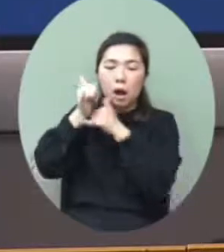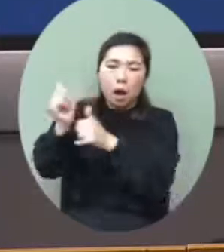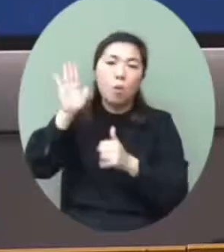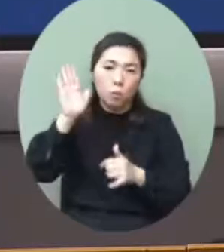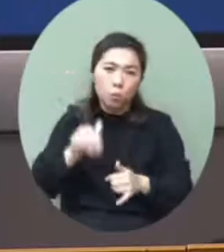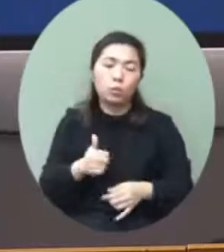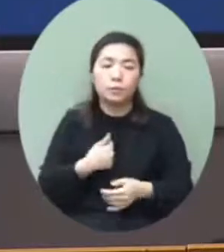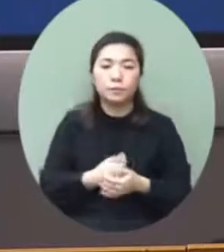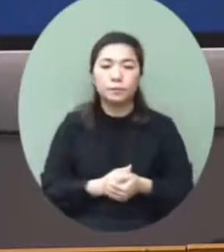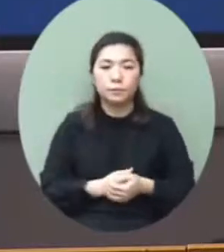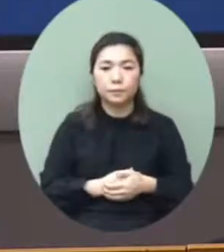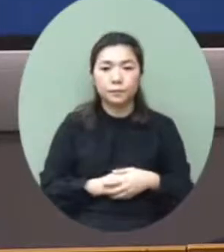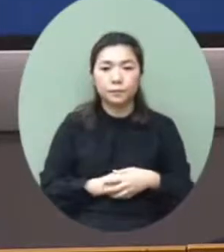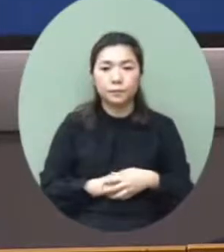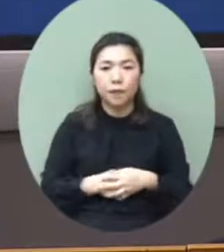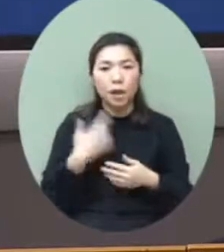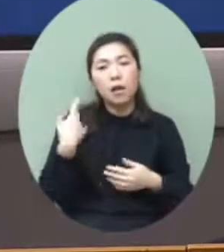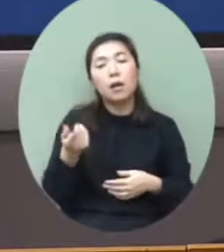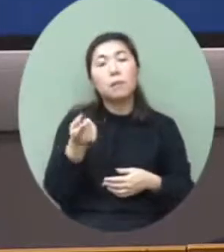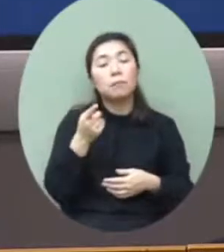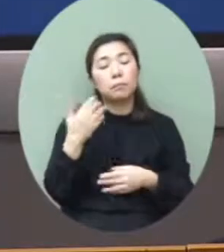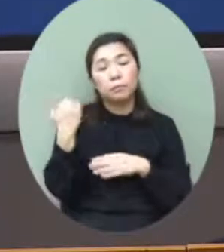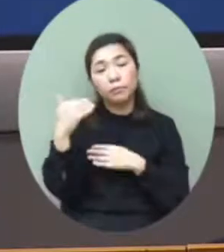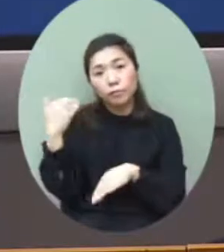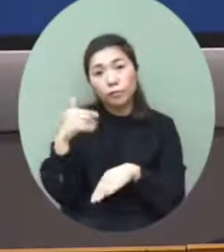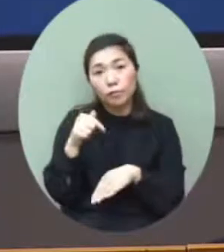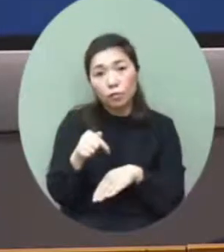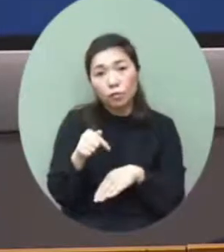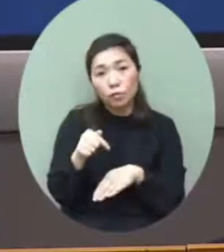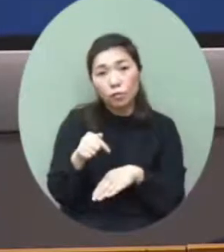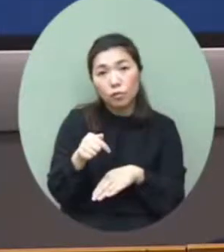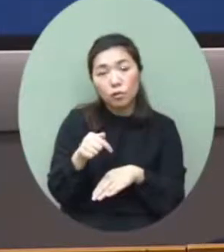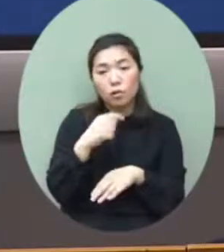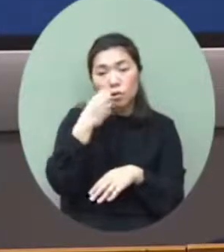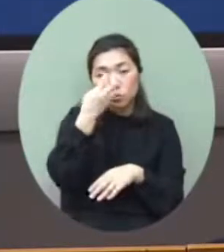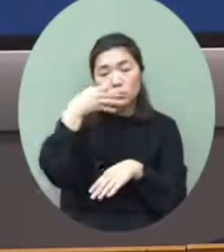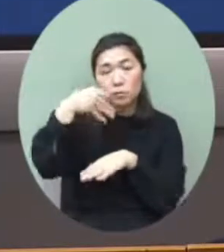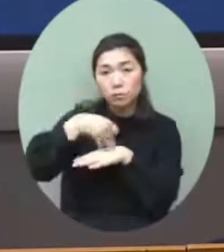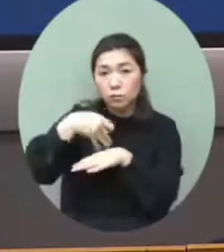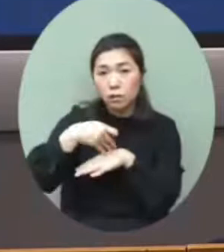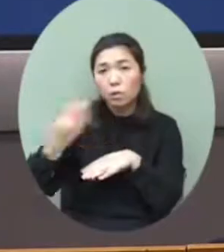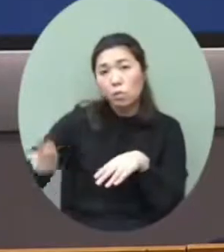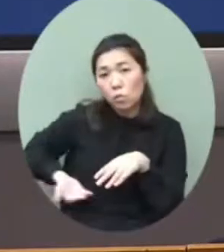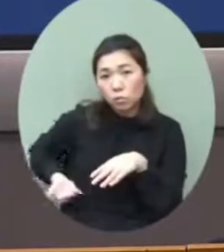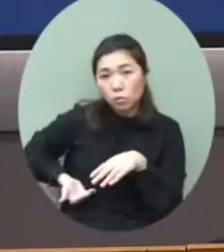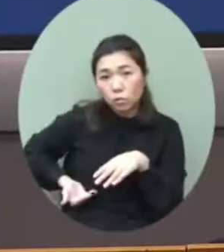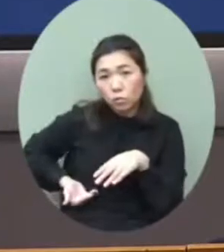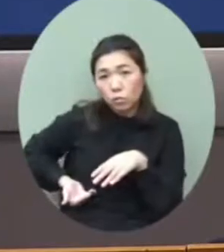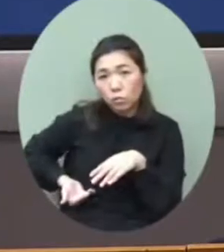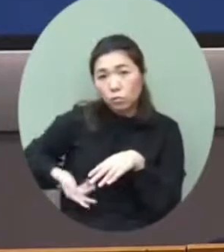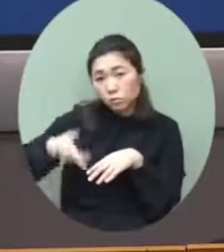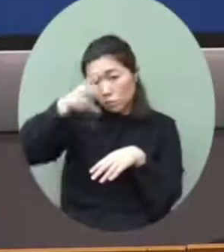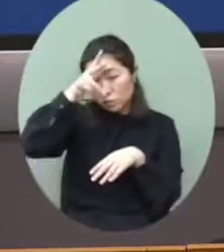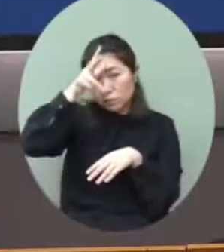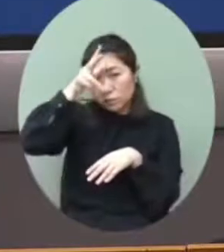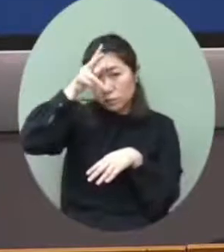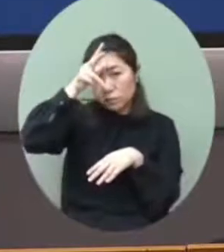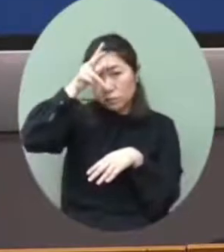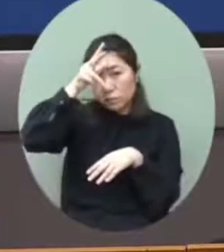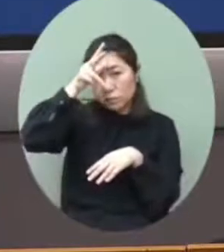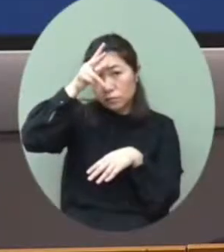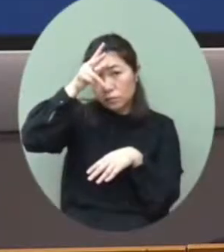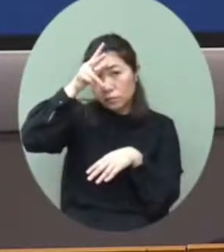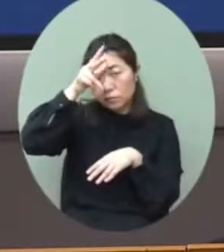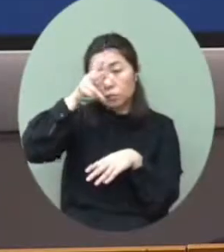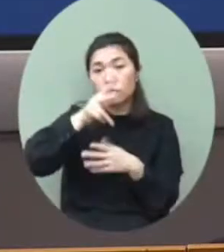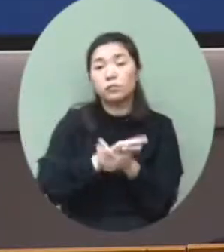Guangdong government, and the Shenzhen government officials have all told me and assured me that they would try very hard